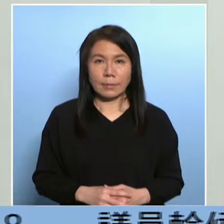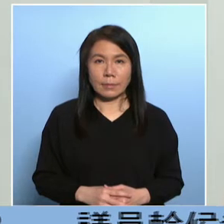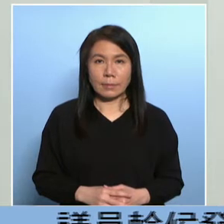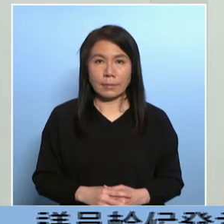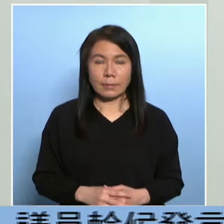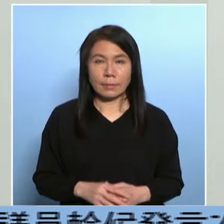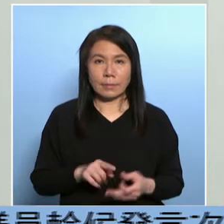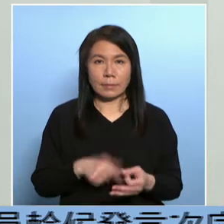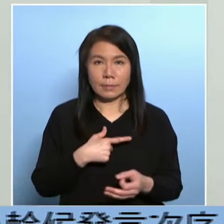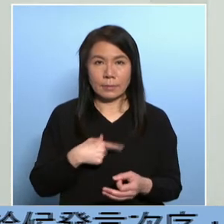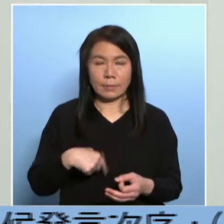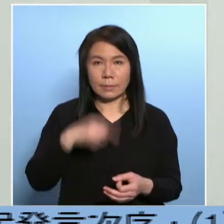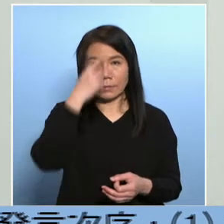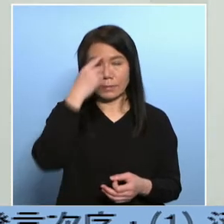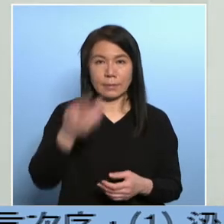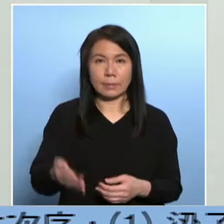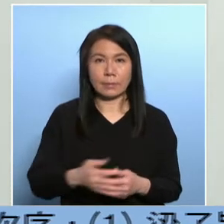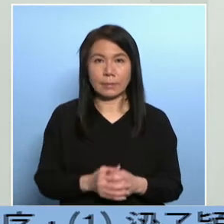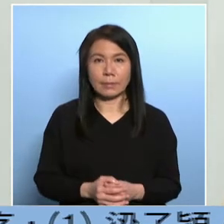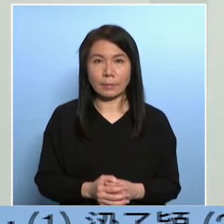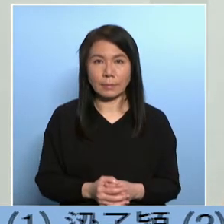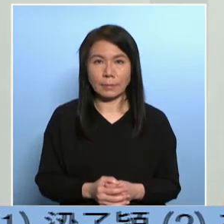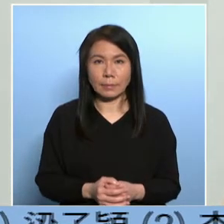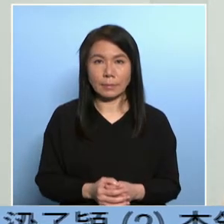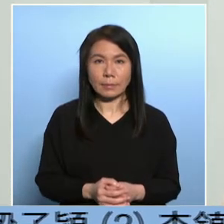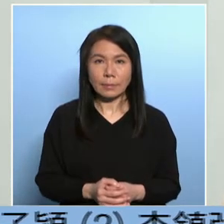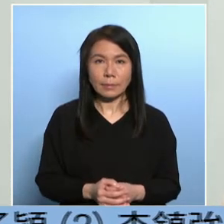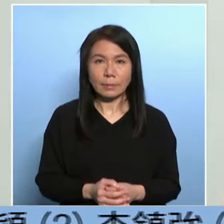virus. So I speak. Mr. Dennis Leung.